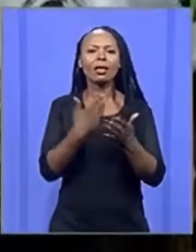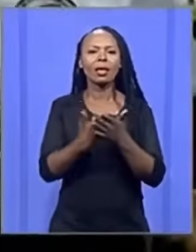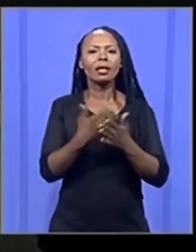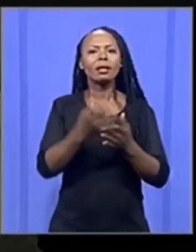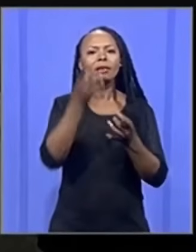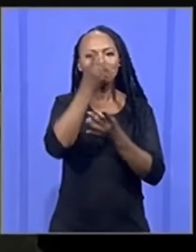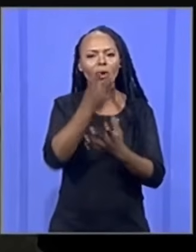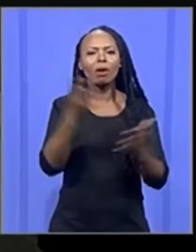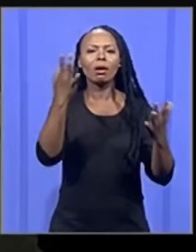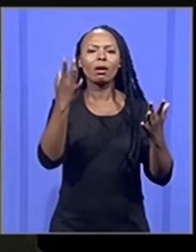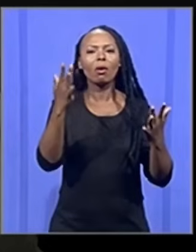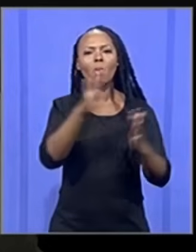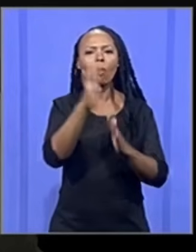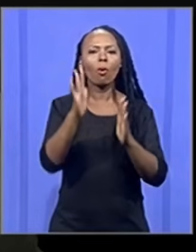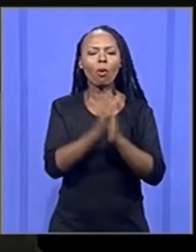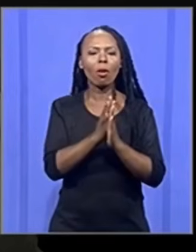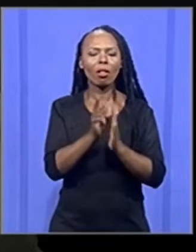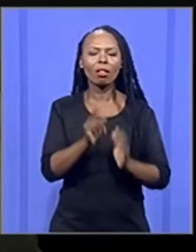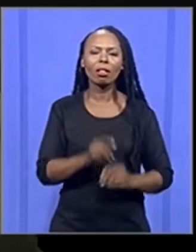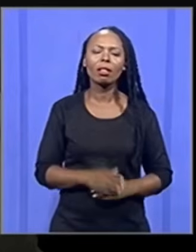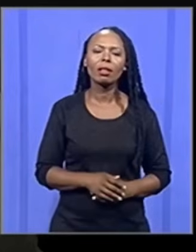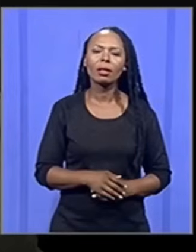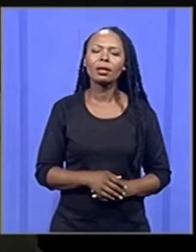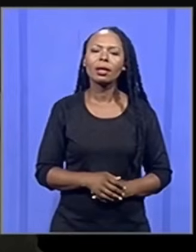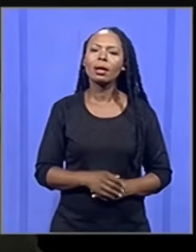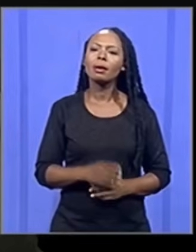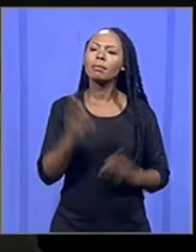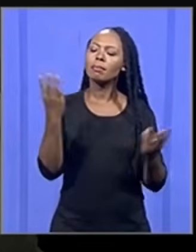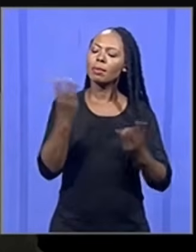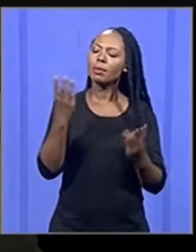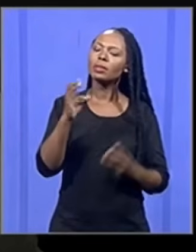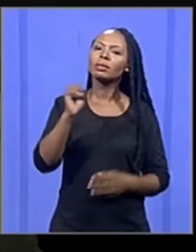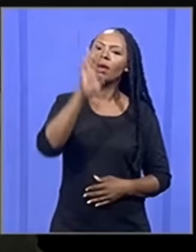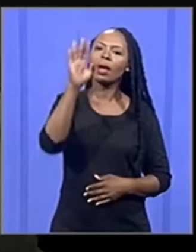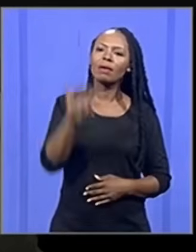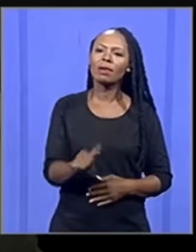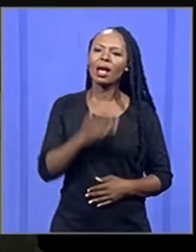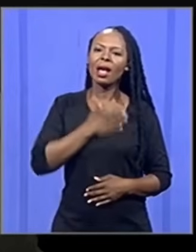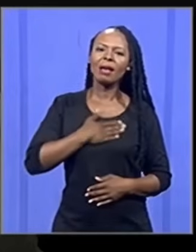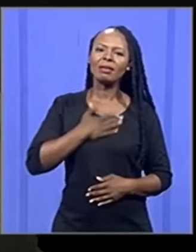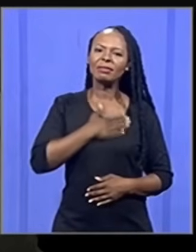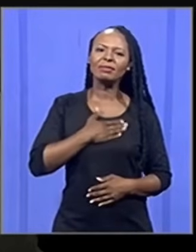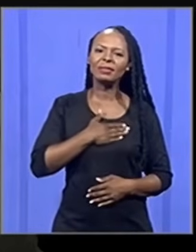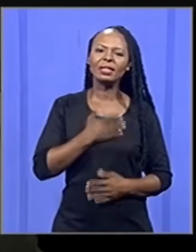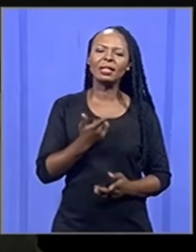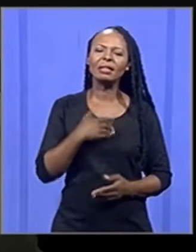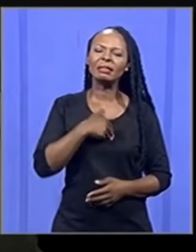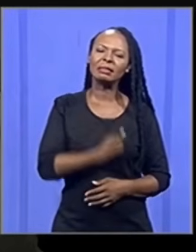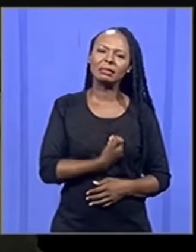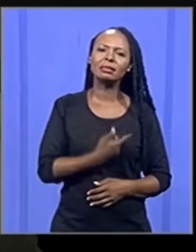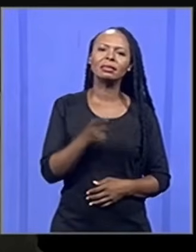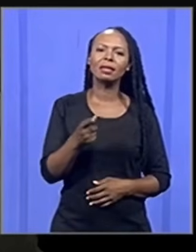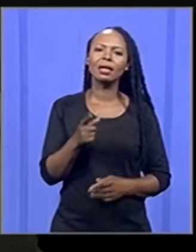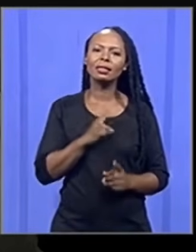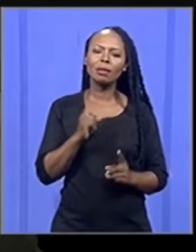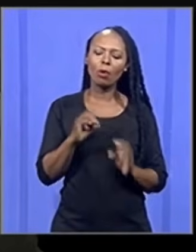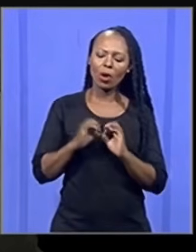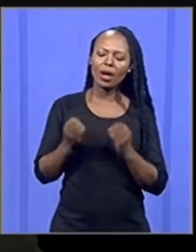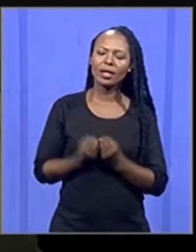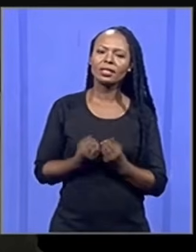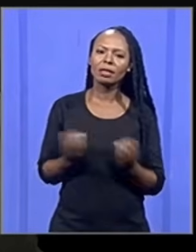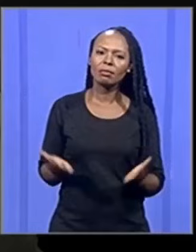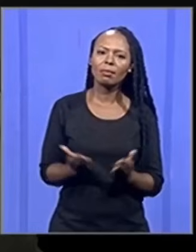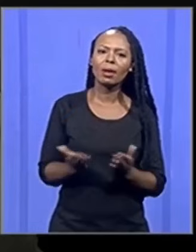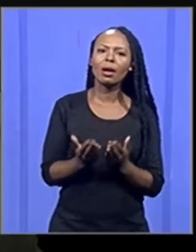nageng. South Africans, they think that those that are feeling the pinch and encouraged by this kind of organization that are